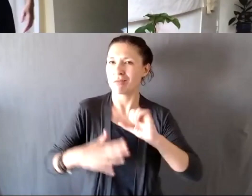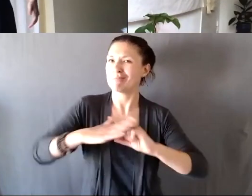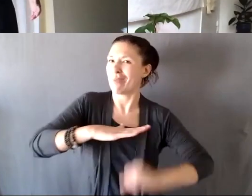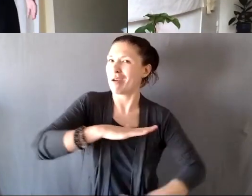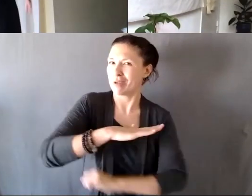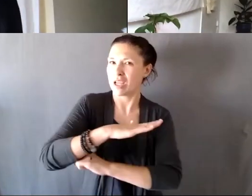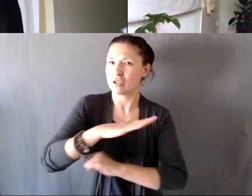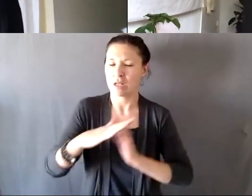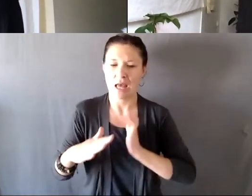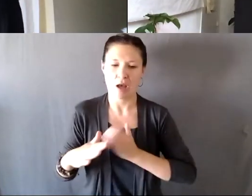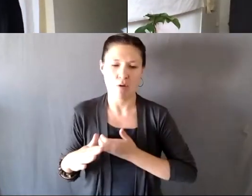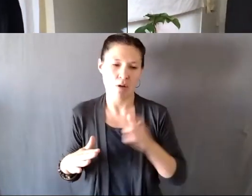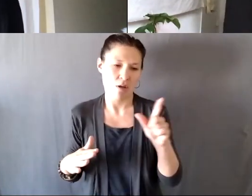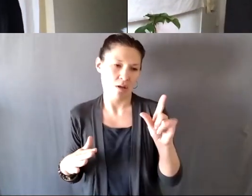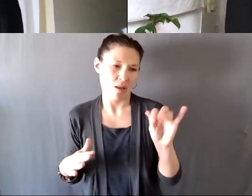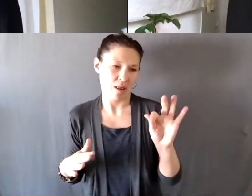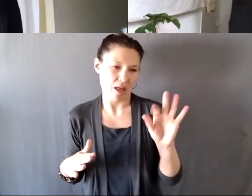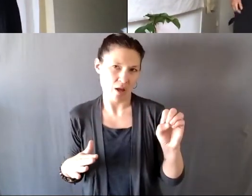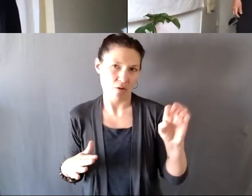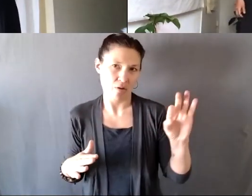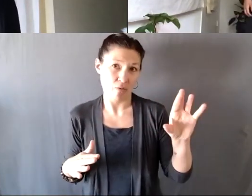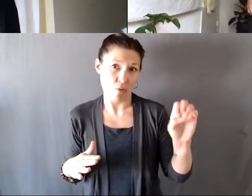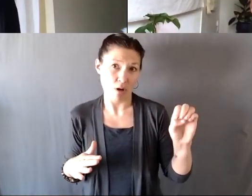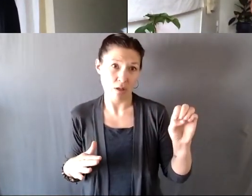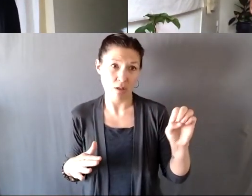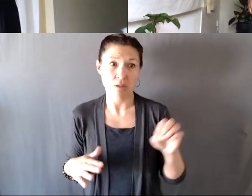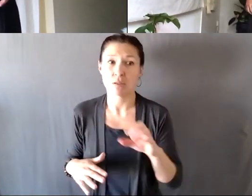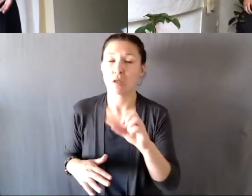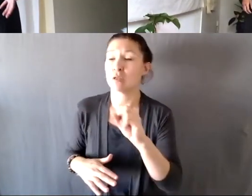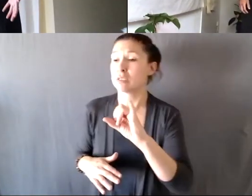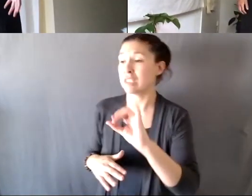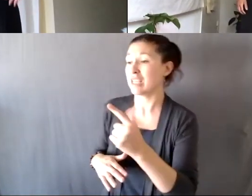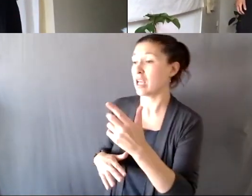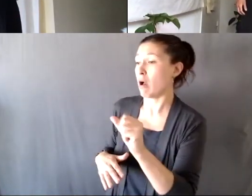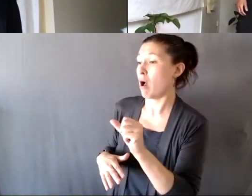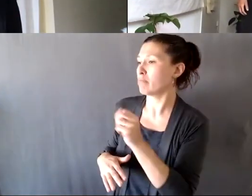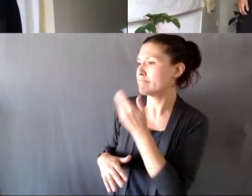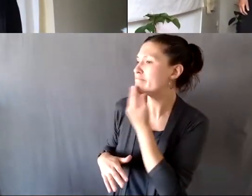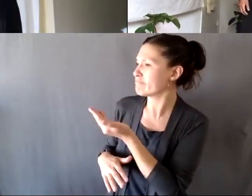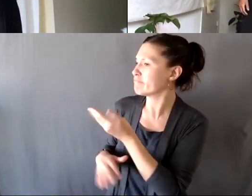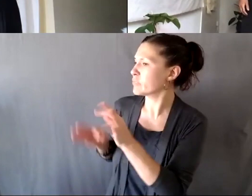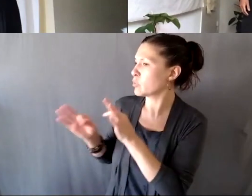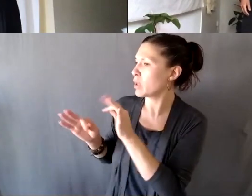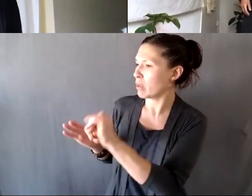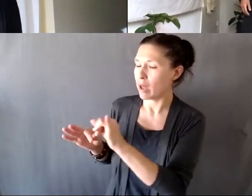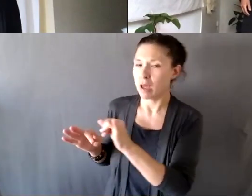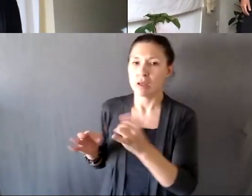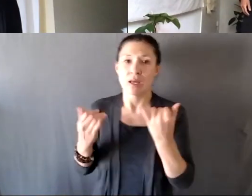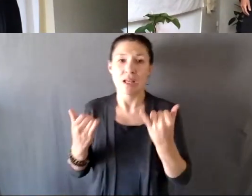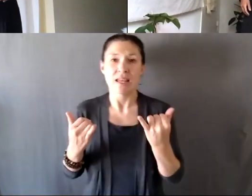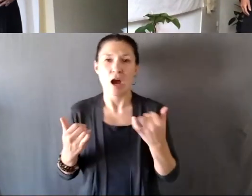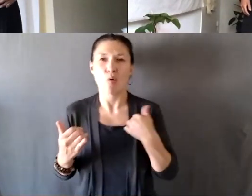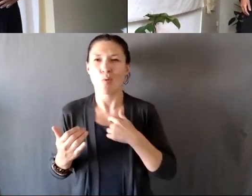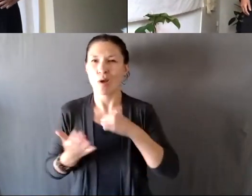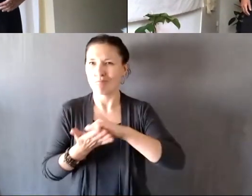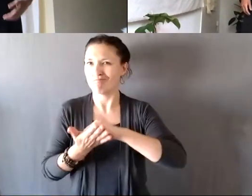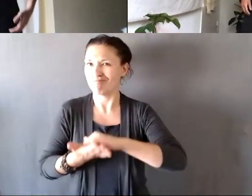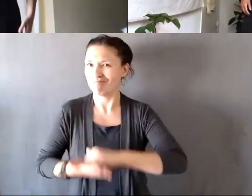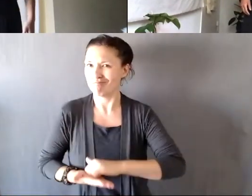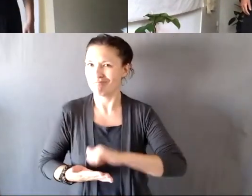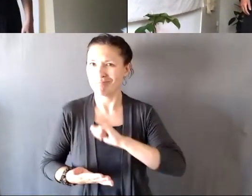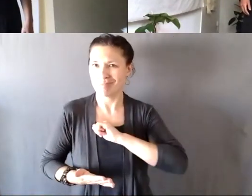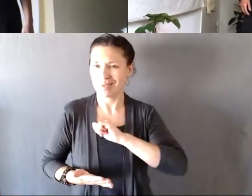that in mind, we are now going to use our Qi or our life force to wash ourselves. So the